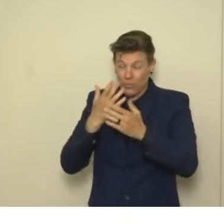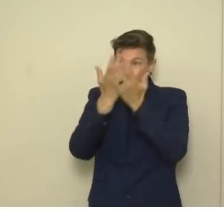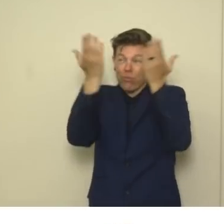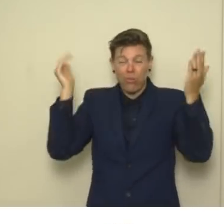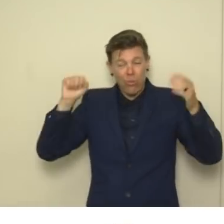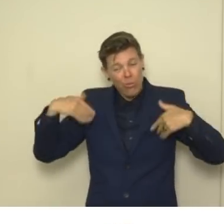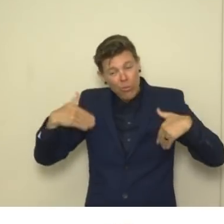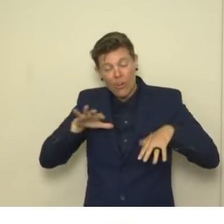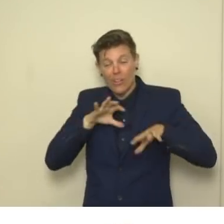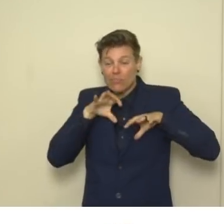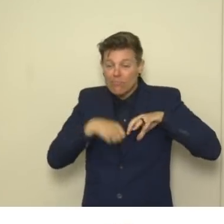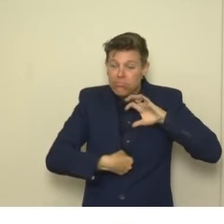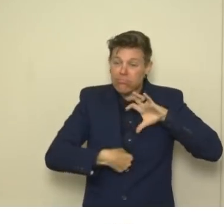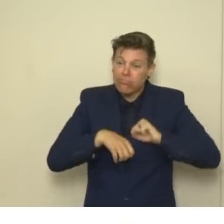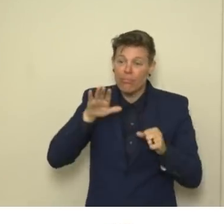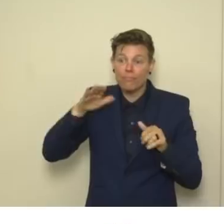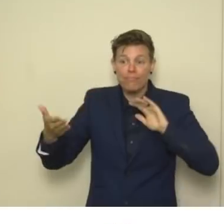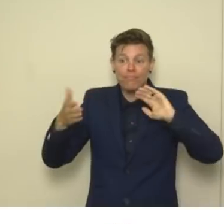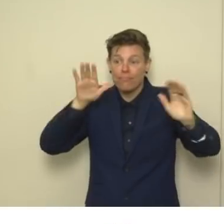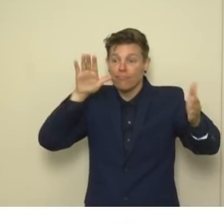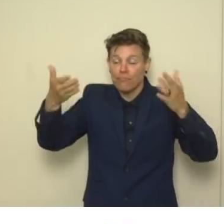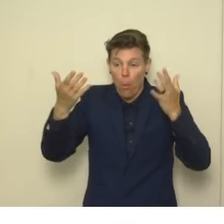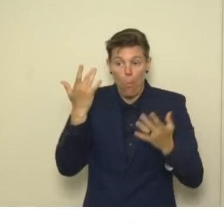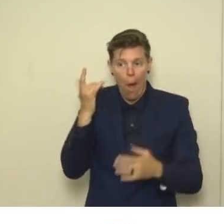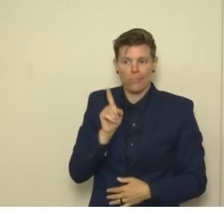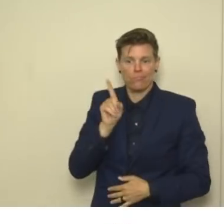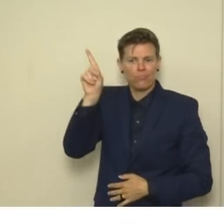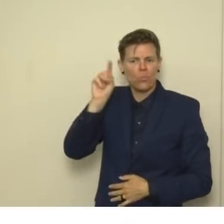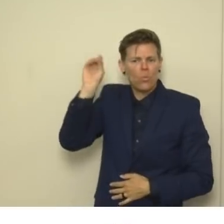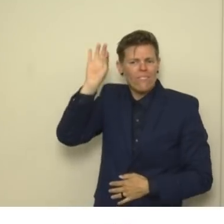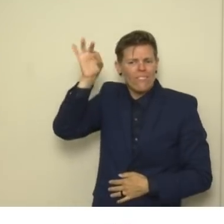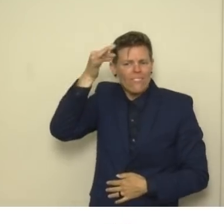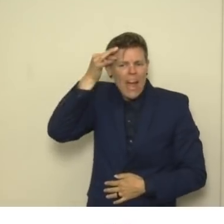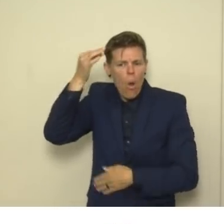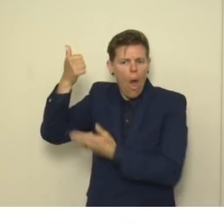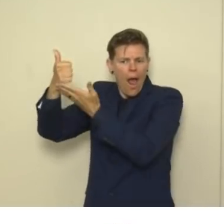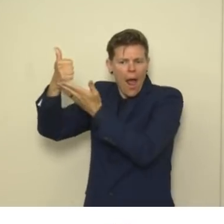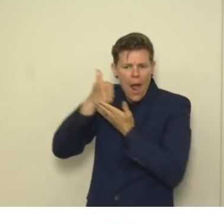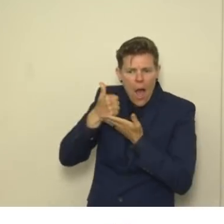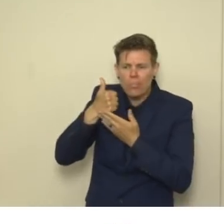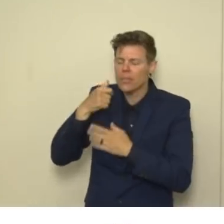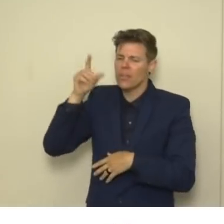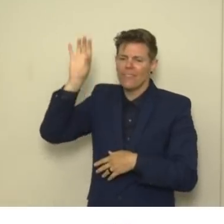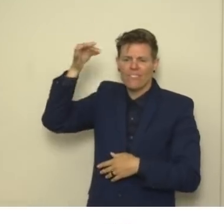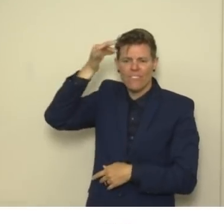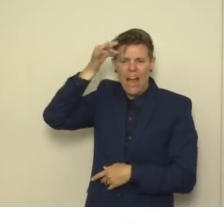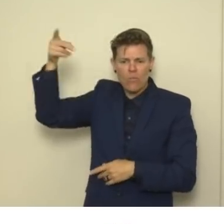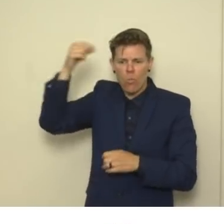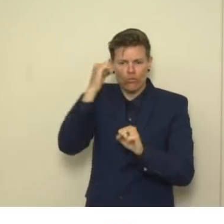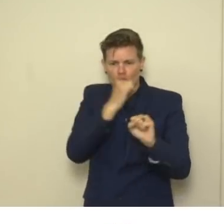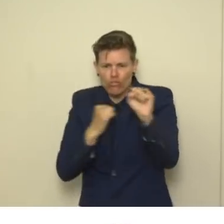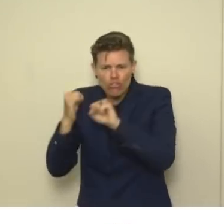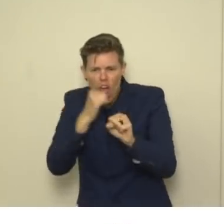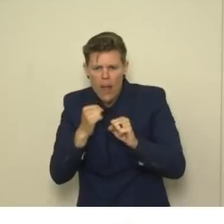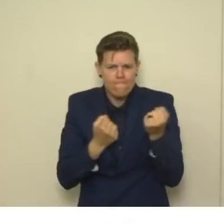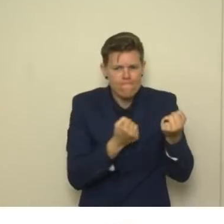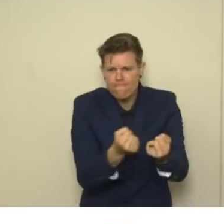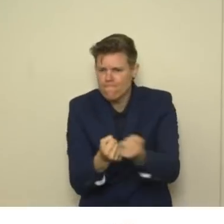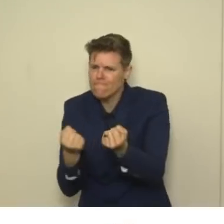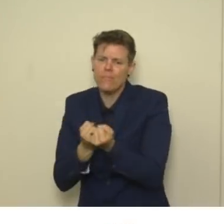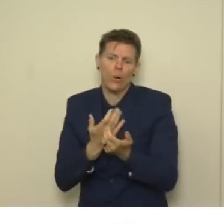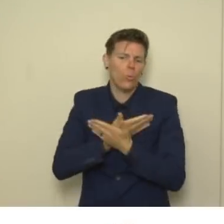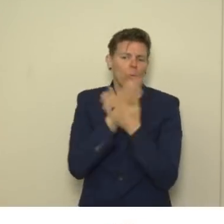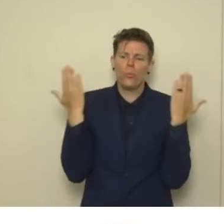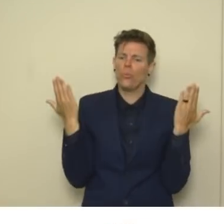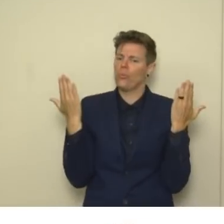national strategy. And so states are left to their own, and too many Americans are traveling too often between